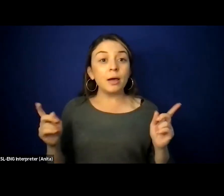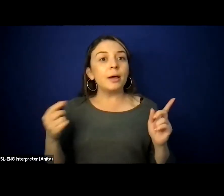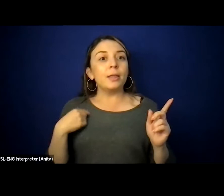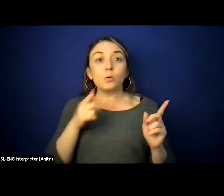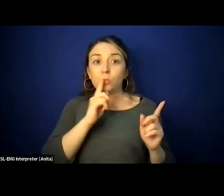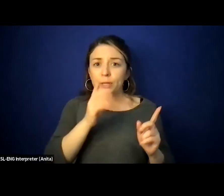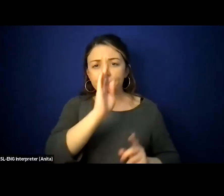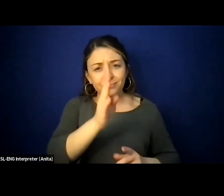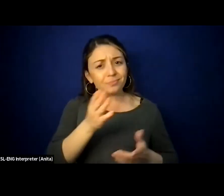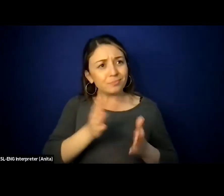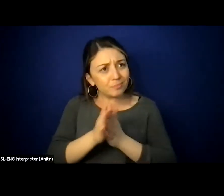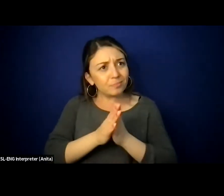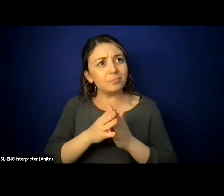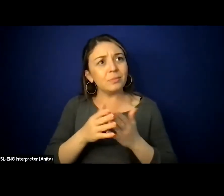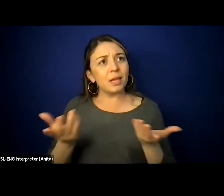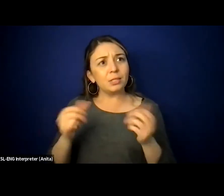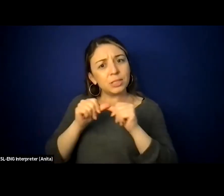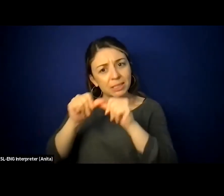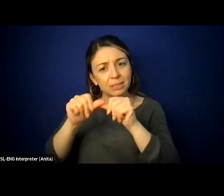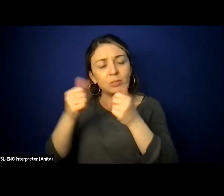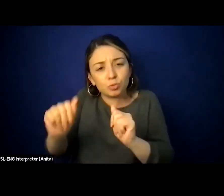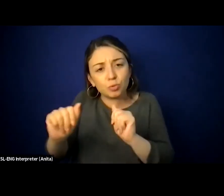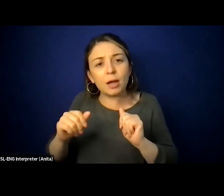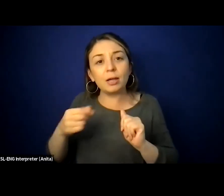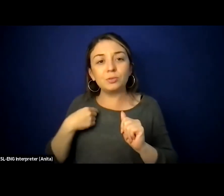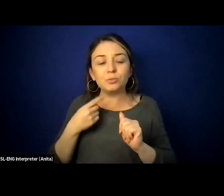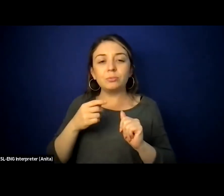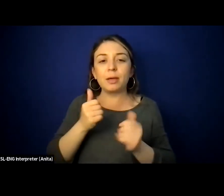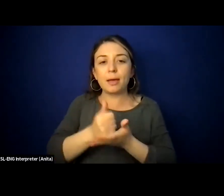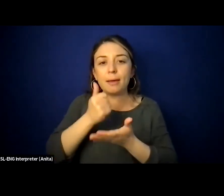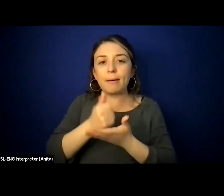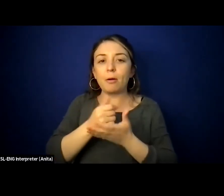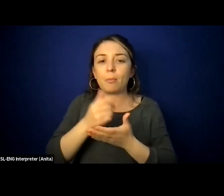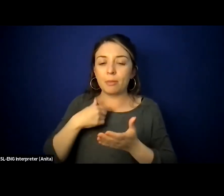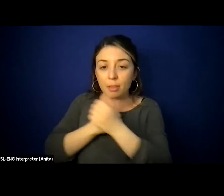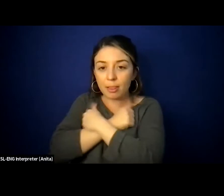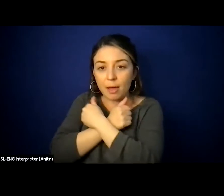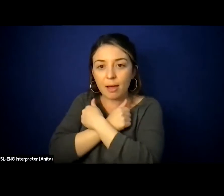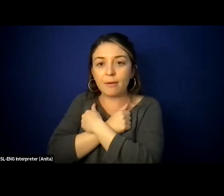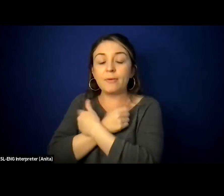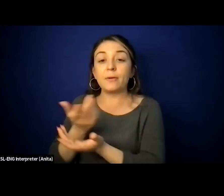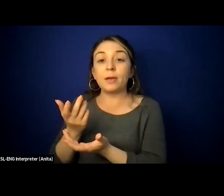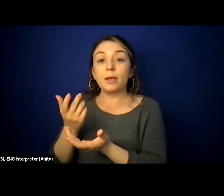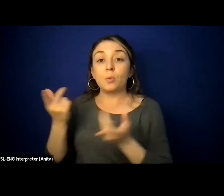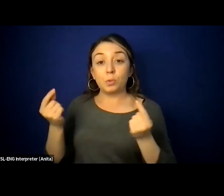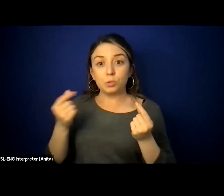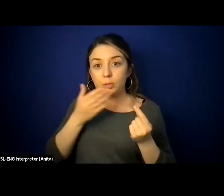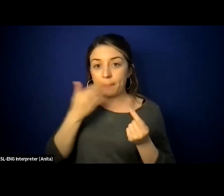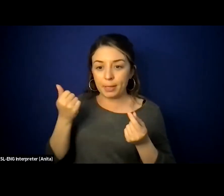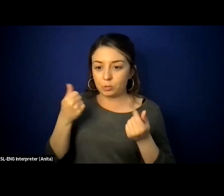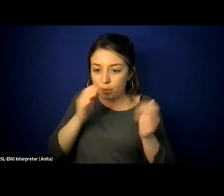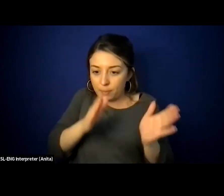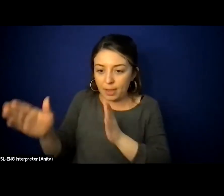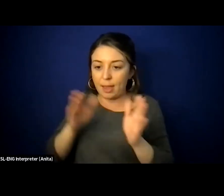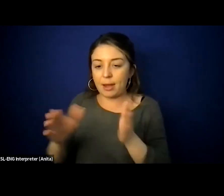insistent and consistent with their generous and unconditional love that has then set me up to lead